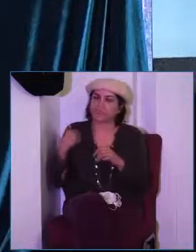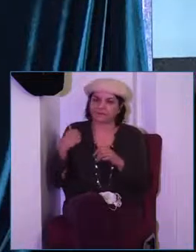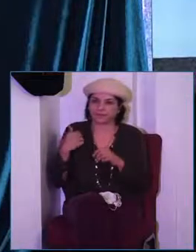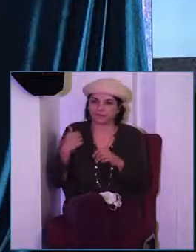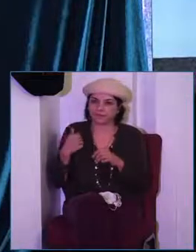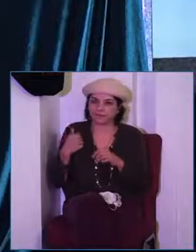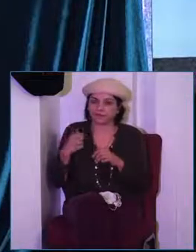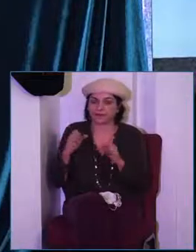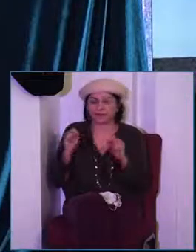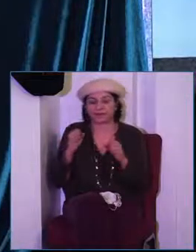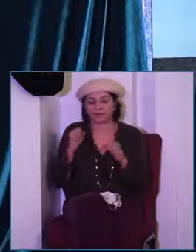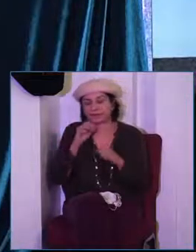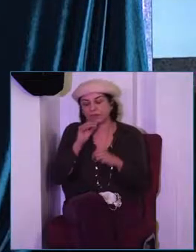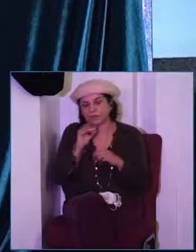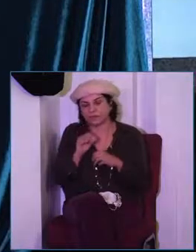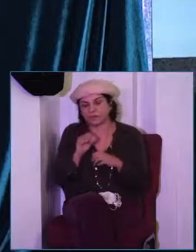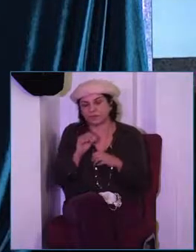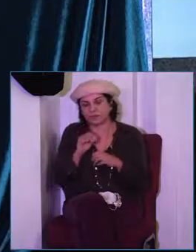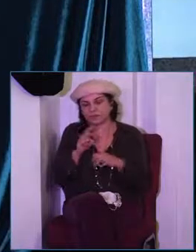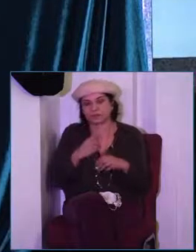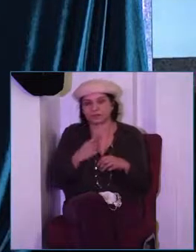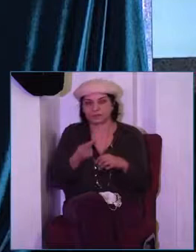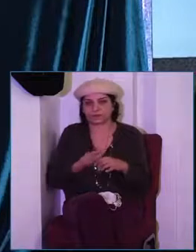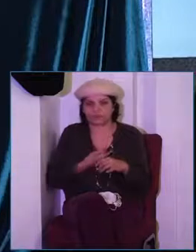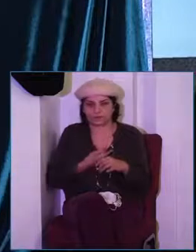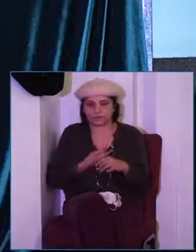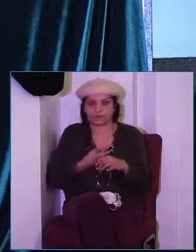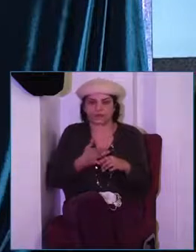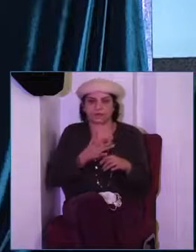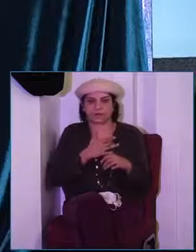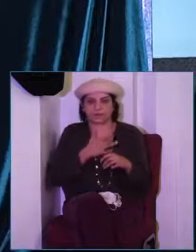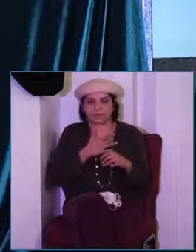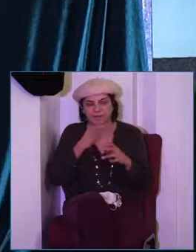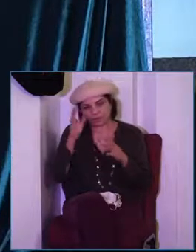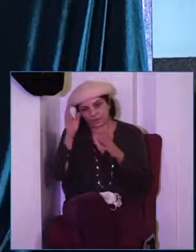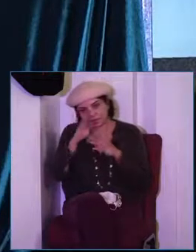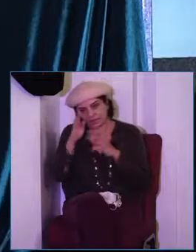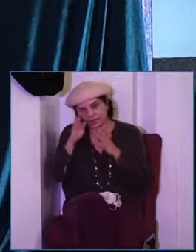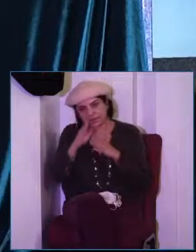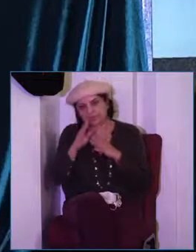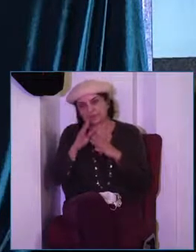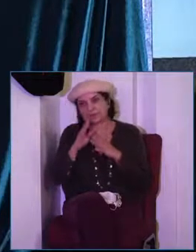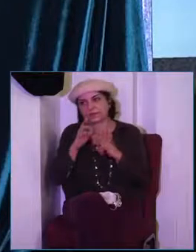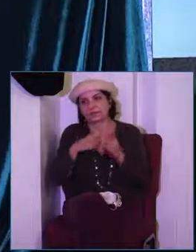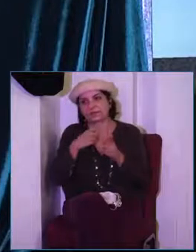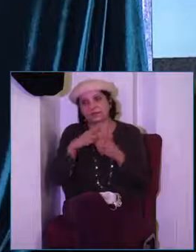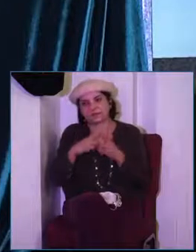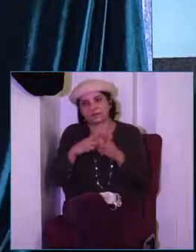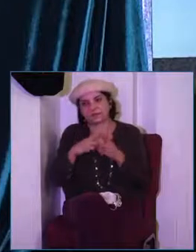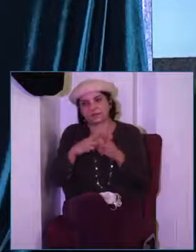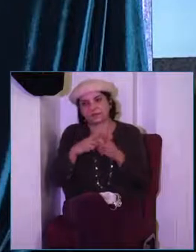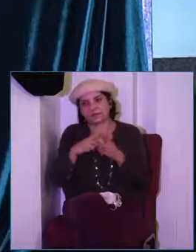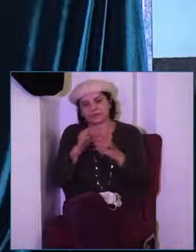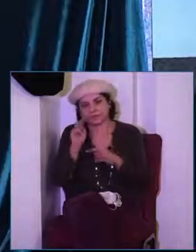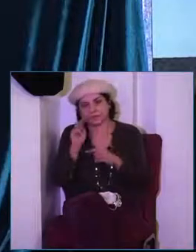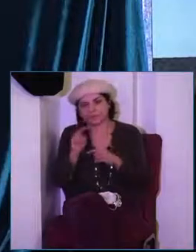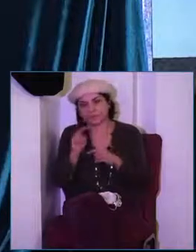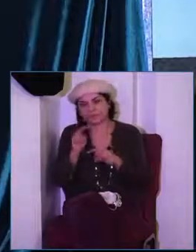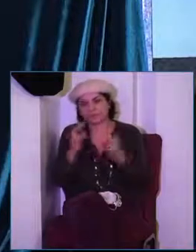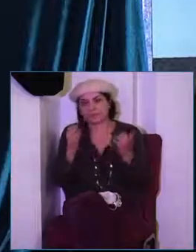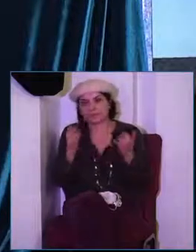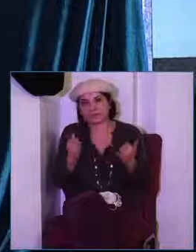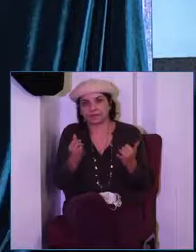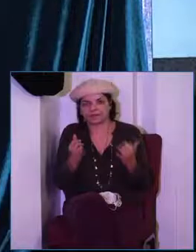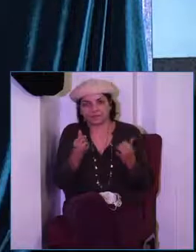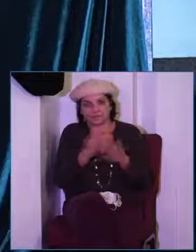I was so upset, and my heart was troubled. And then I looked this week with all